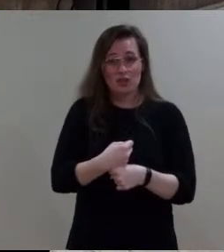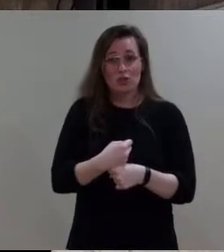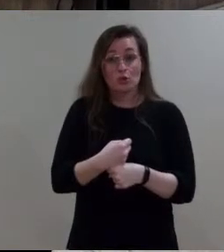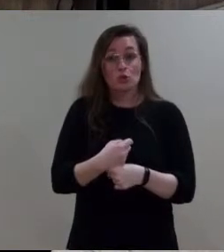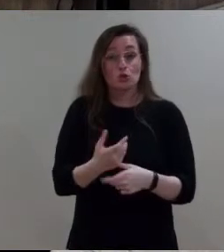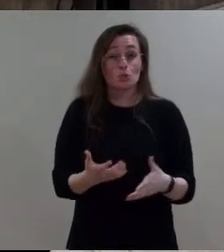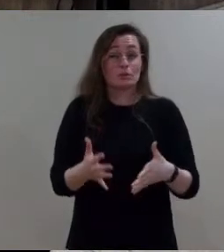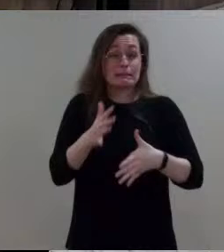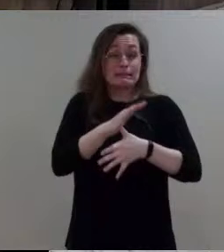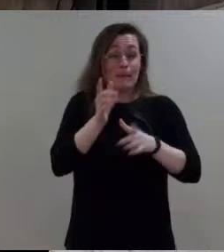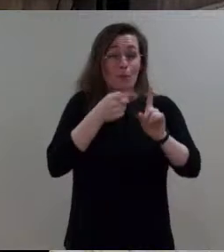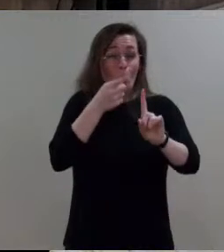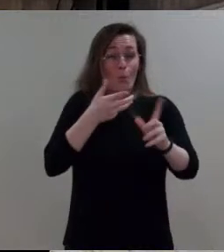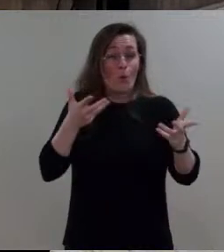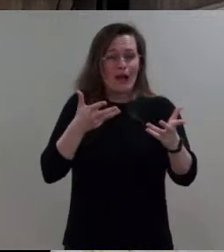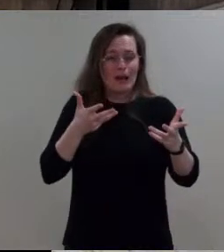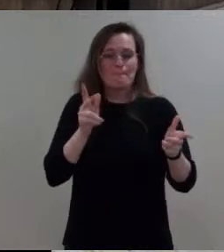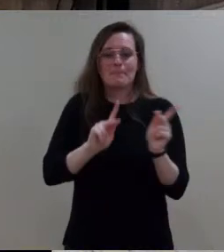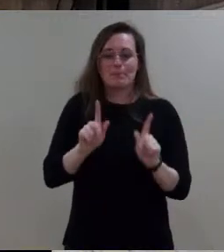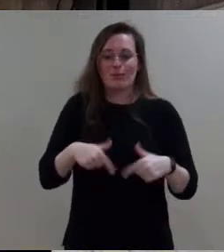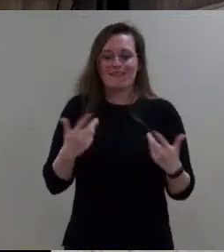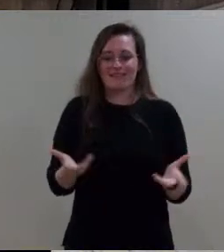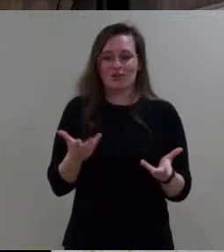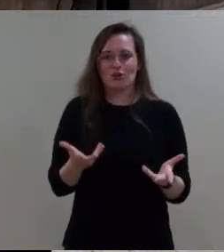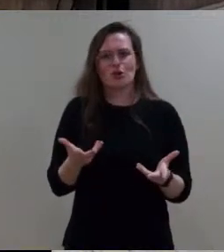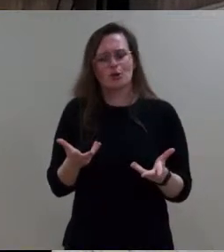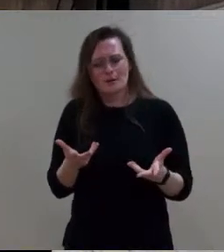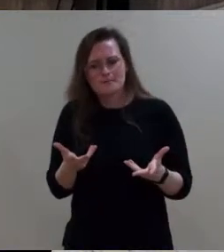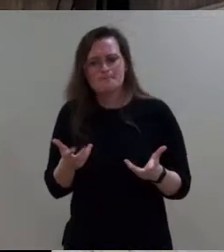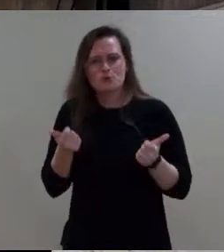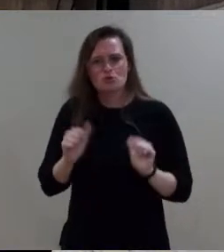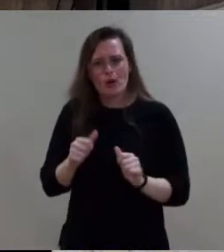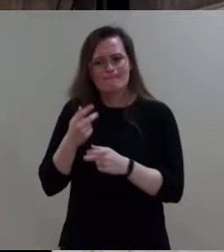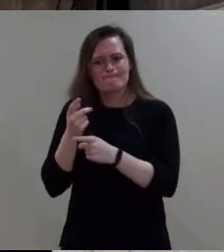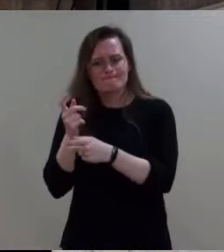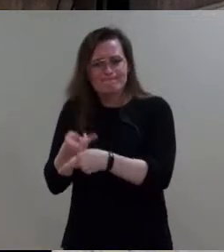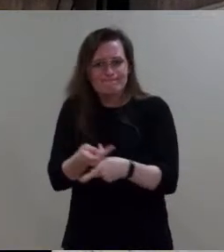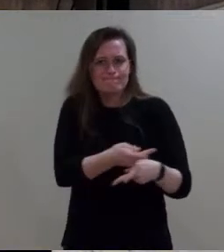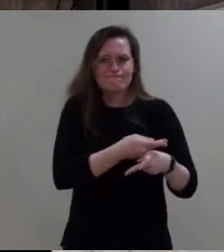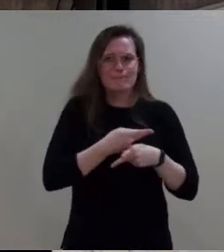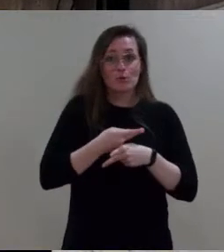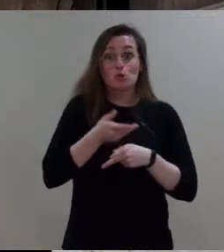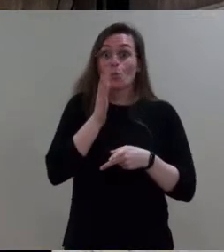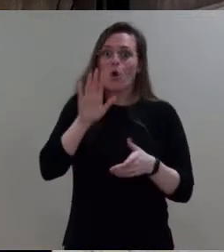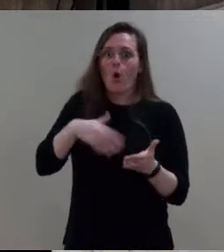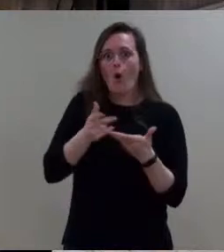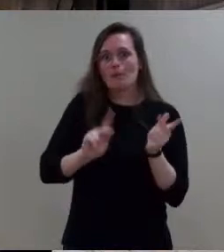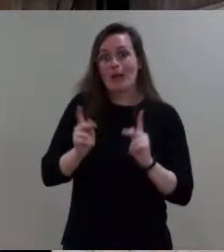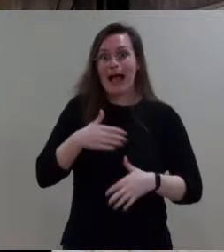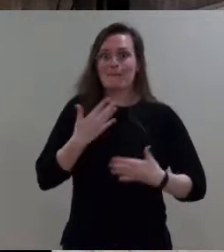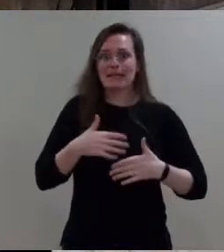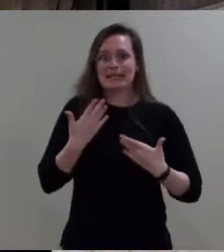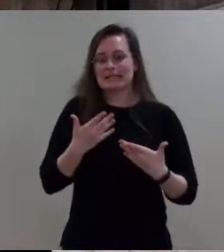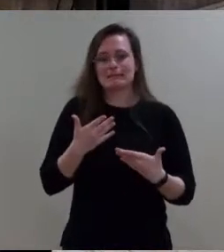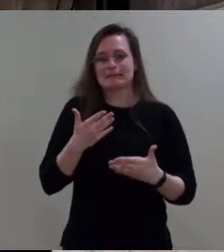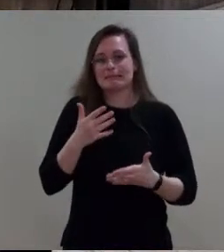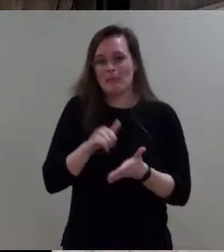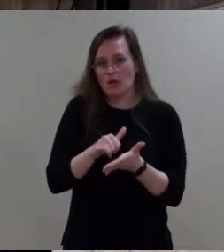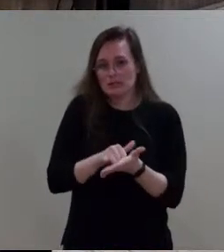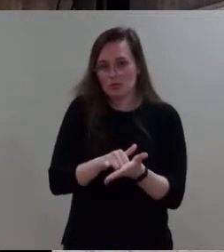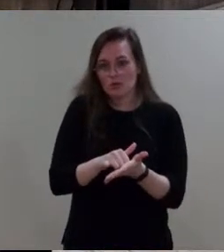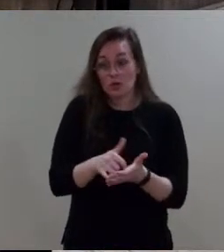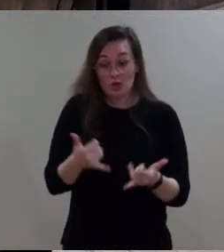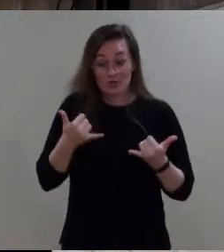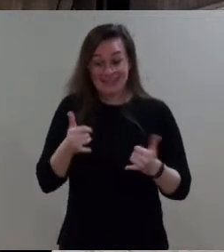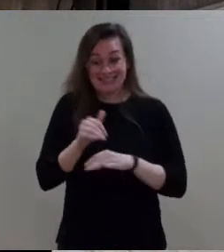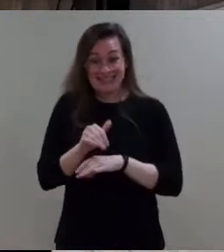of our citizens. We will never, absolutely never please everyone. Tonight's second reading on transfer tax is a very important